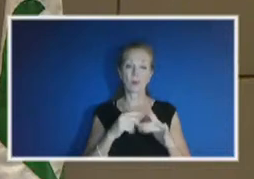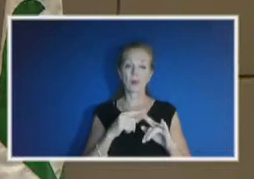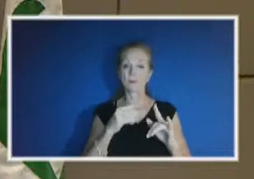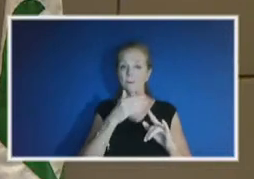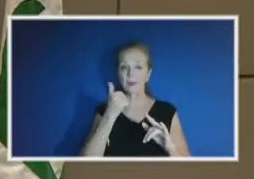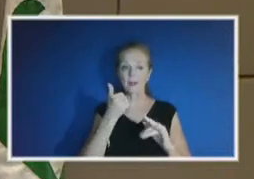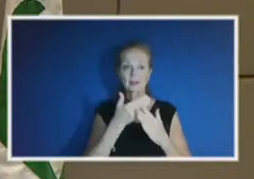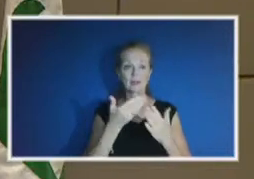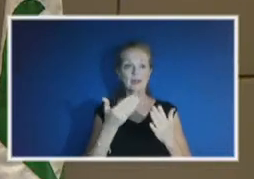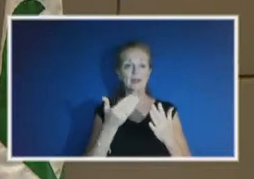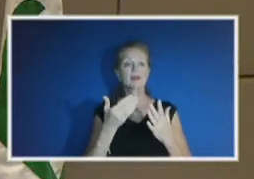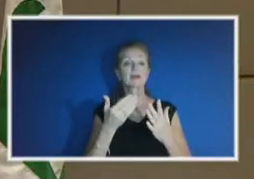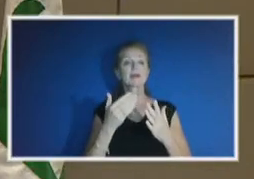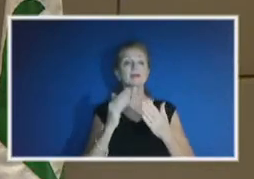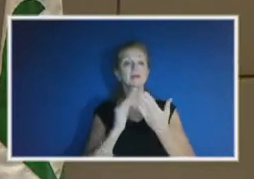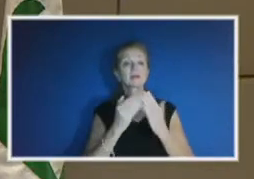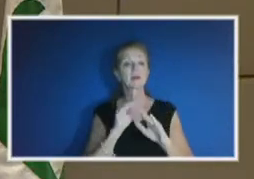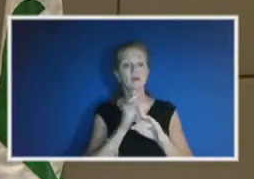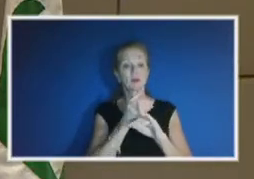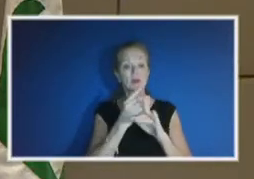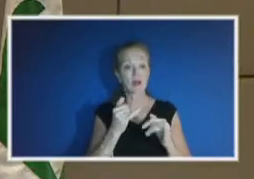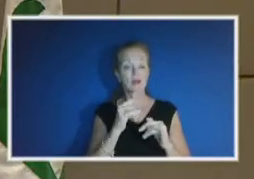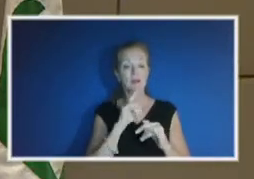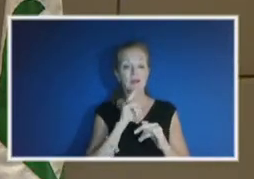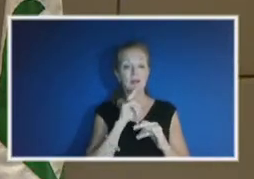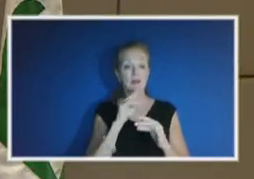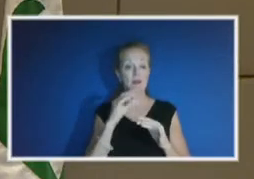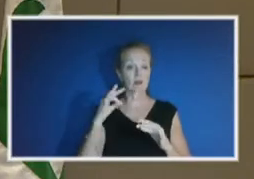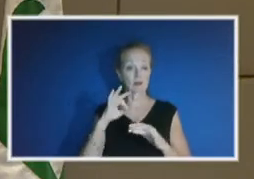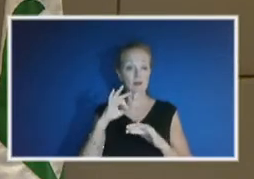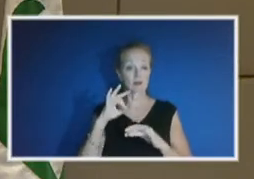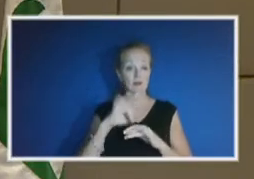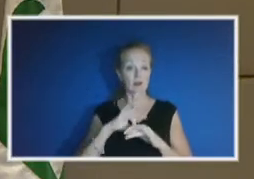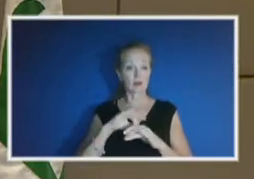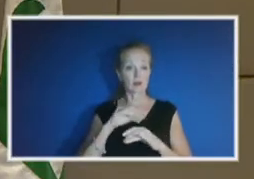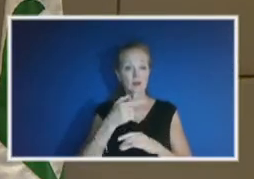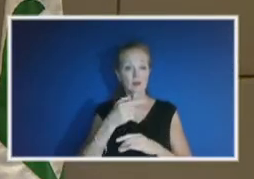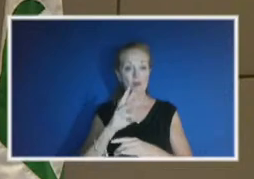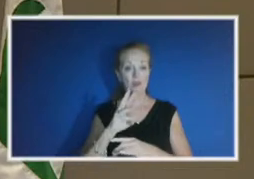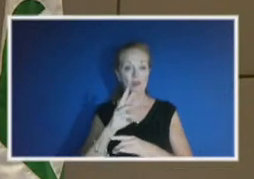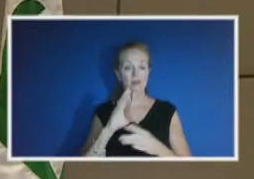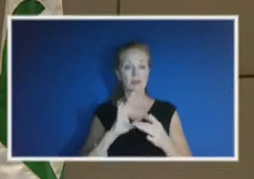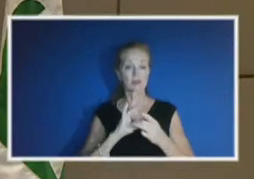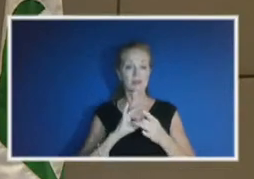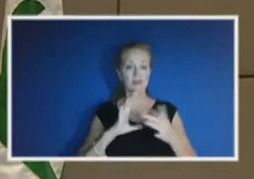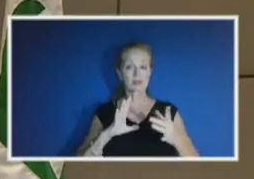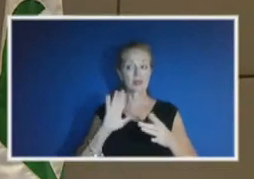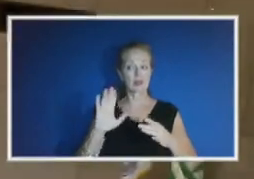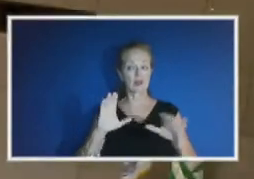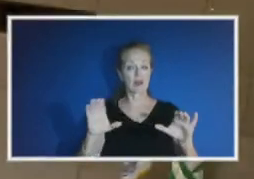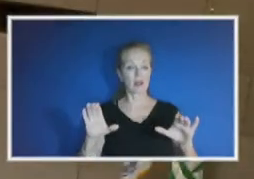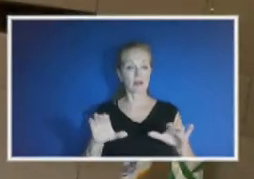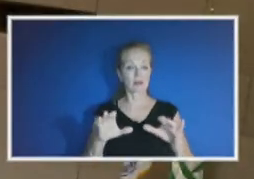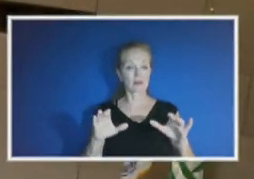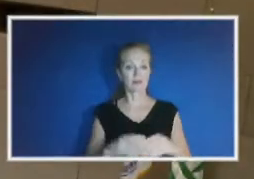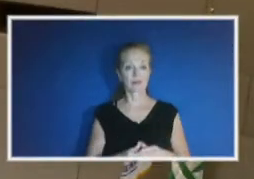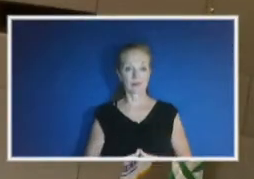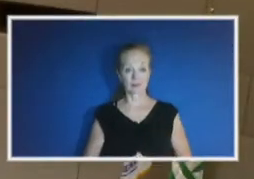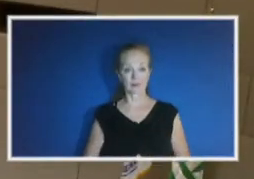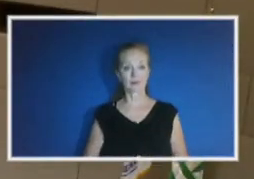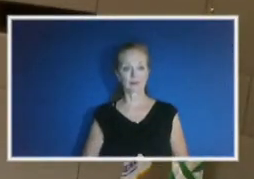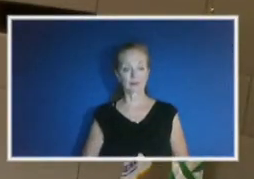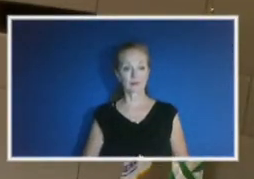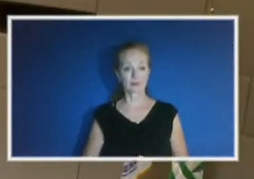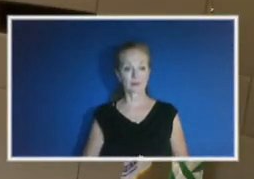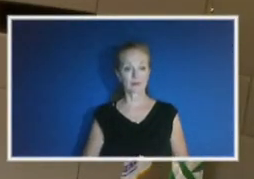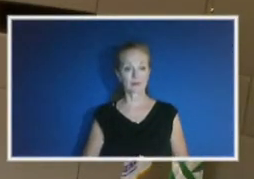for them in the city right now would be for us to vote on the 26th to discontinue their activity. Wow. All right. Can I?